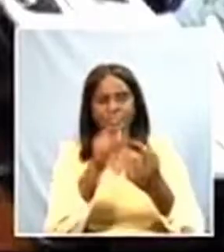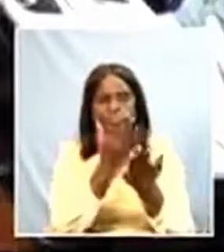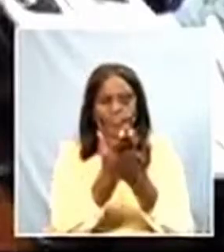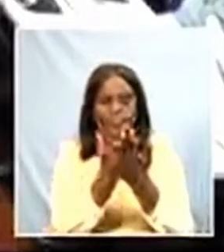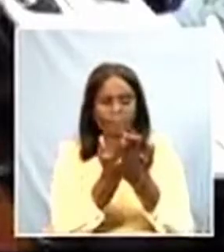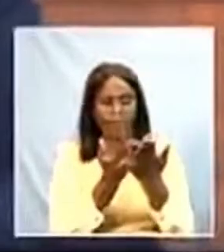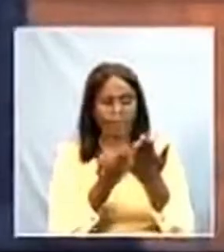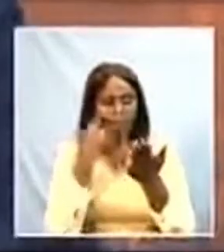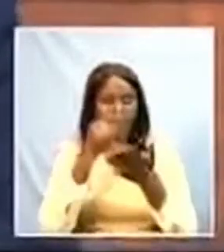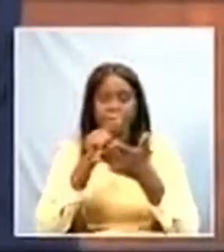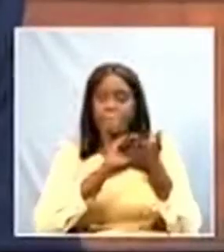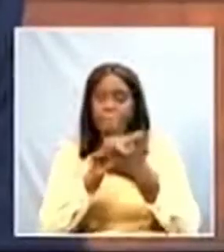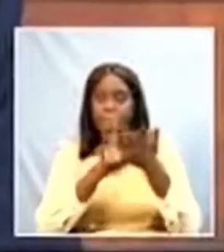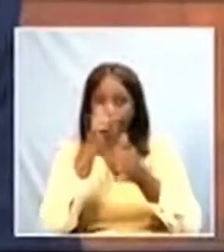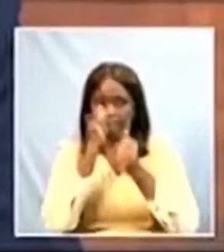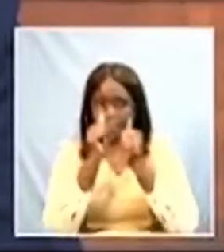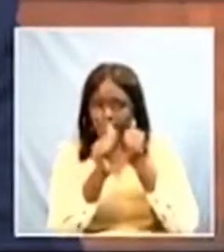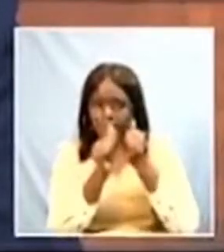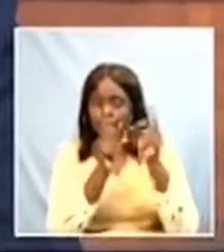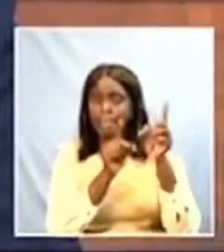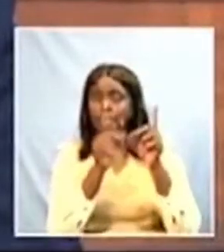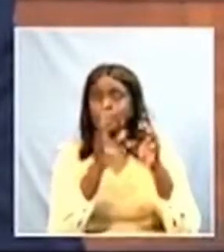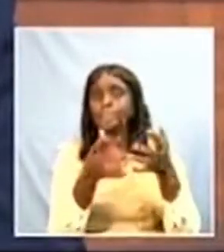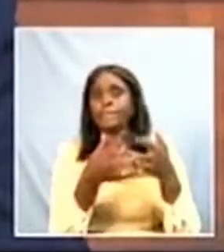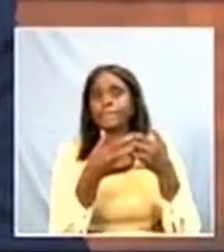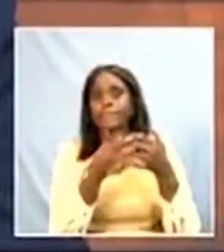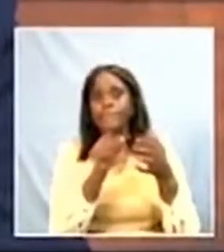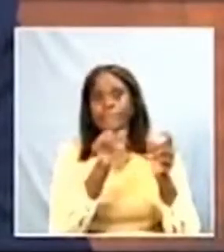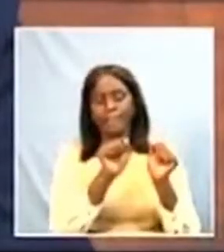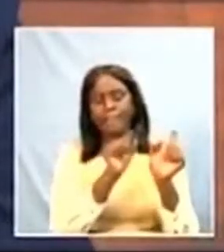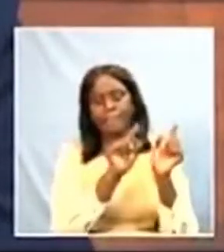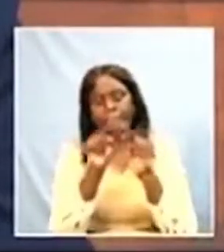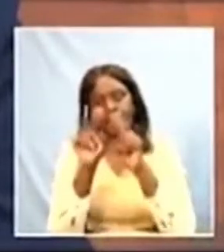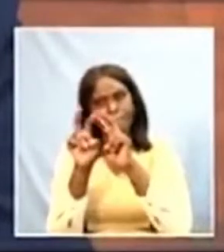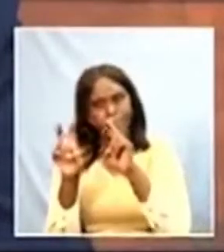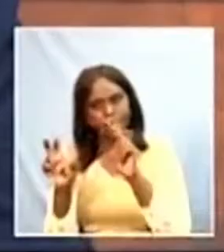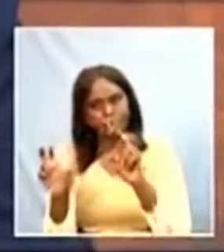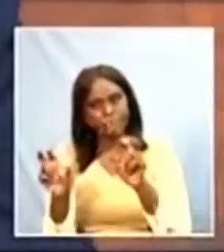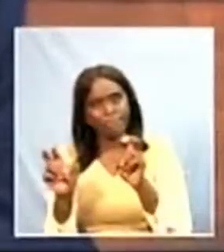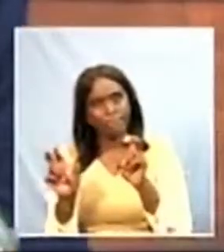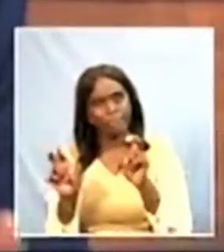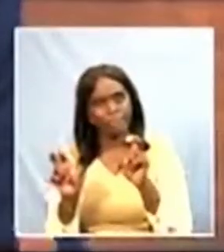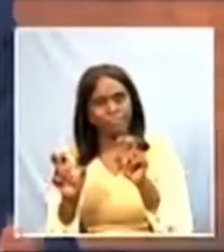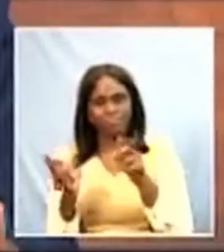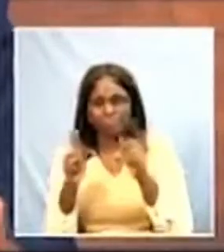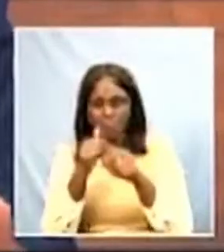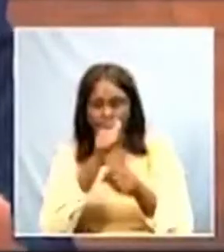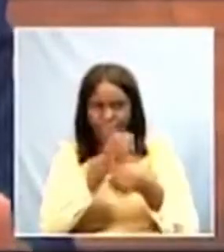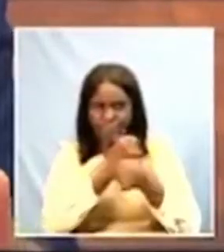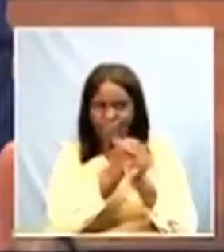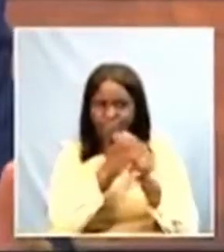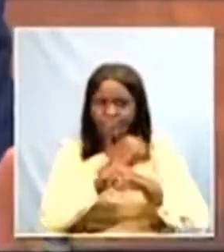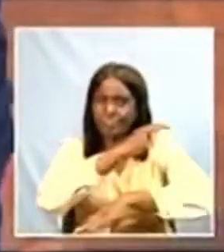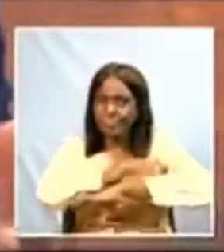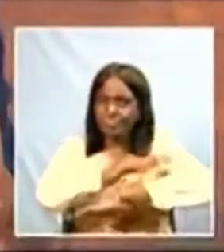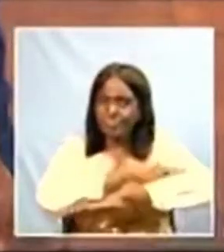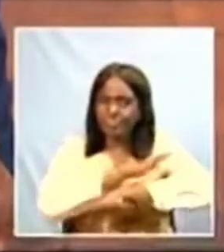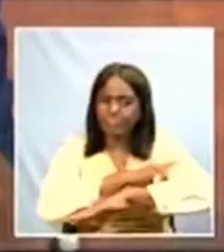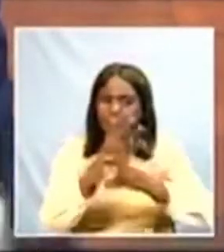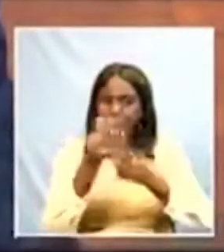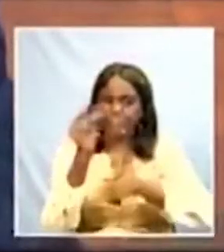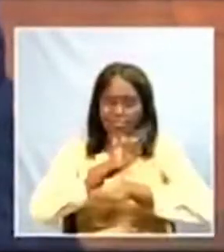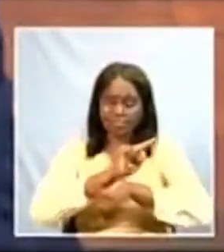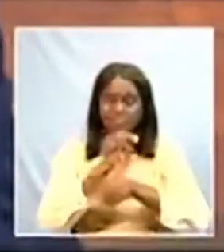for a termination is because the director engineering could go there and check. Yeah, so when he was making those desks those few days,